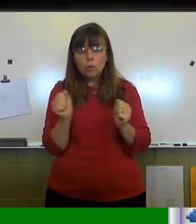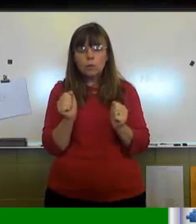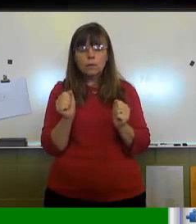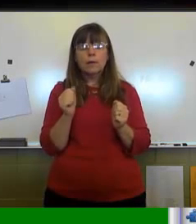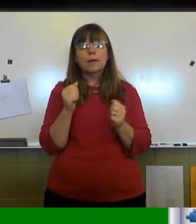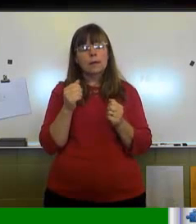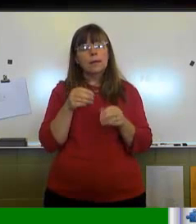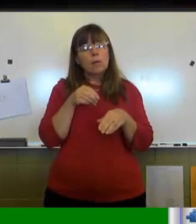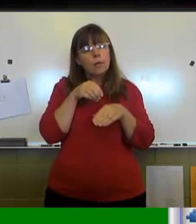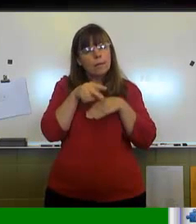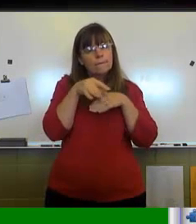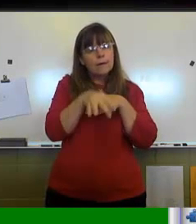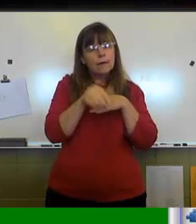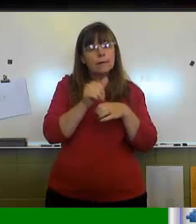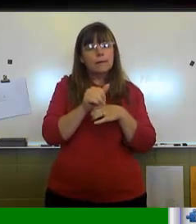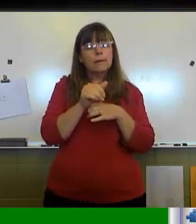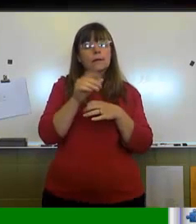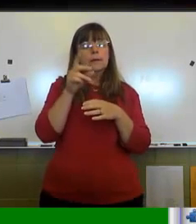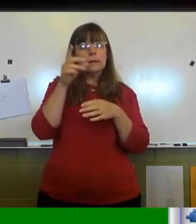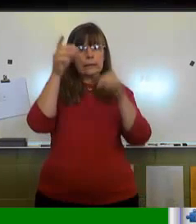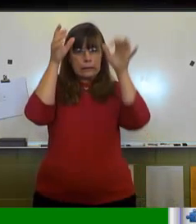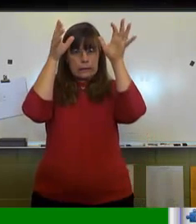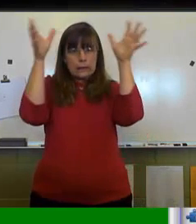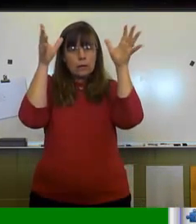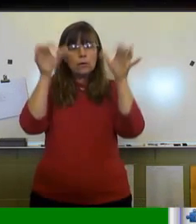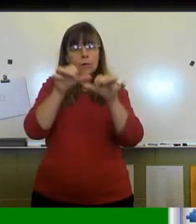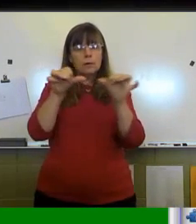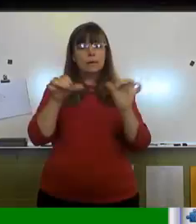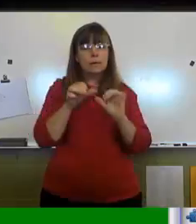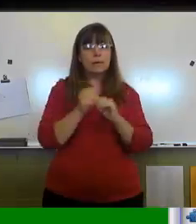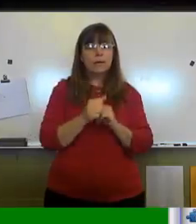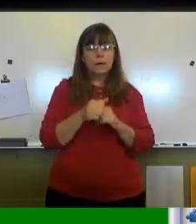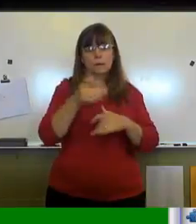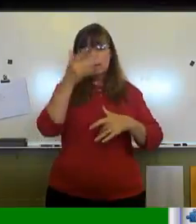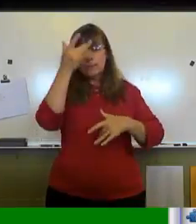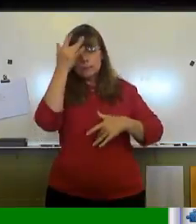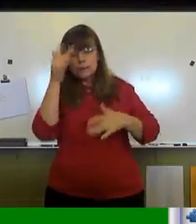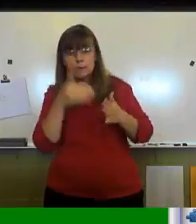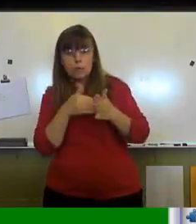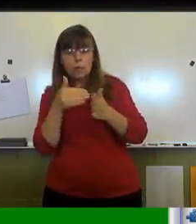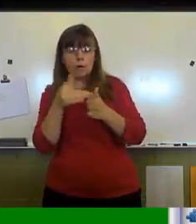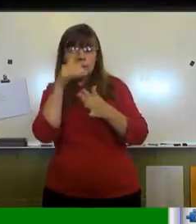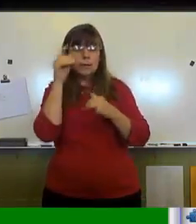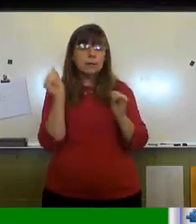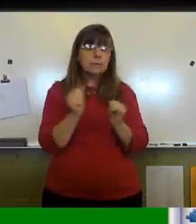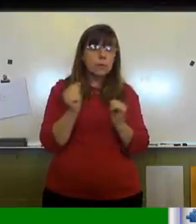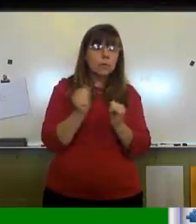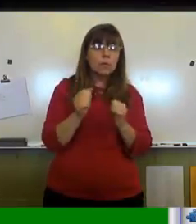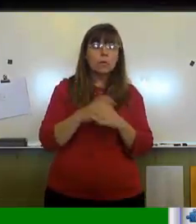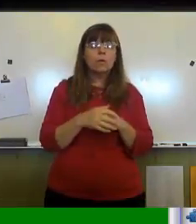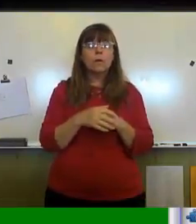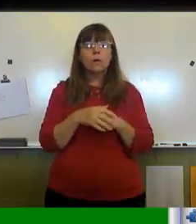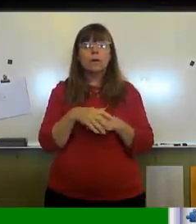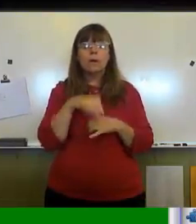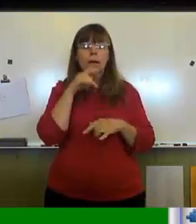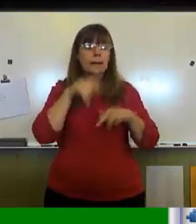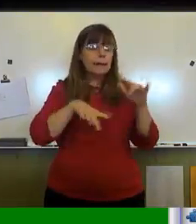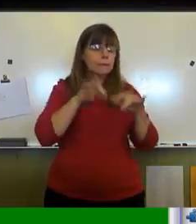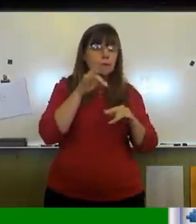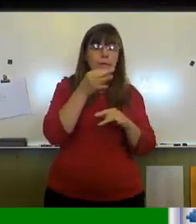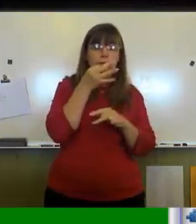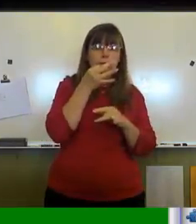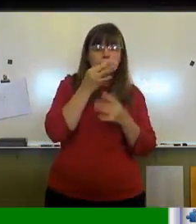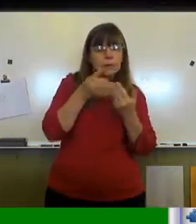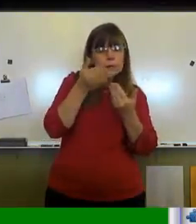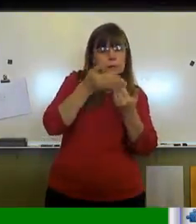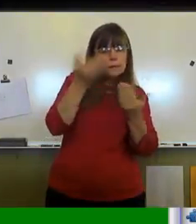that's going to affect that deer population. They're probably going to get sick more often because of the cold weather. They won't be able to find food as easily because of the